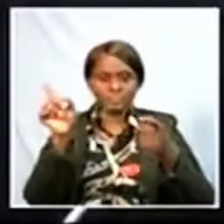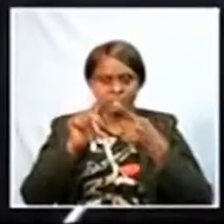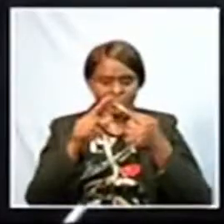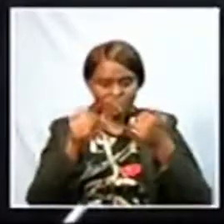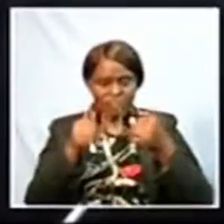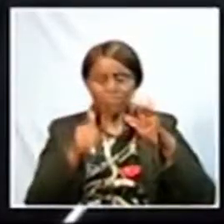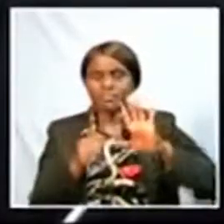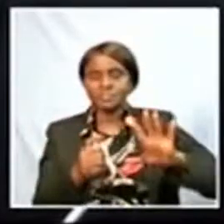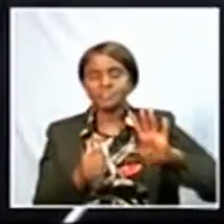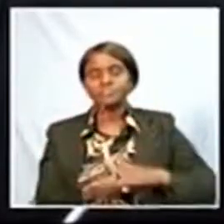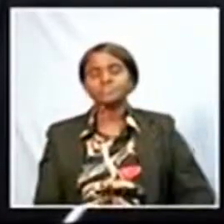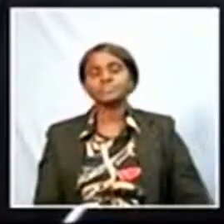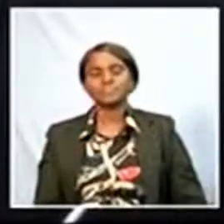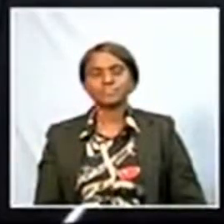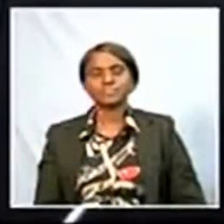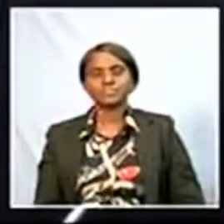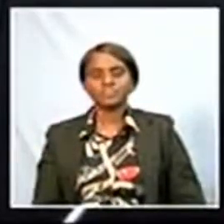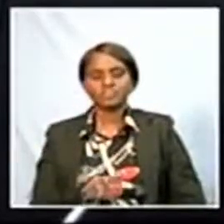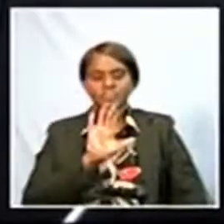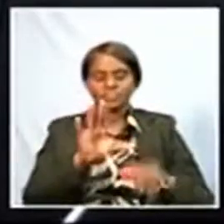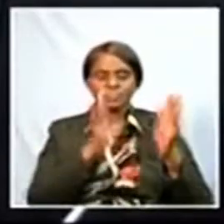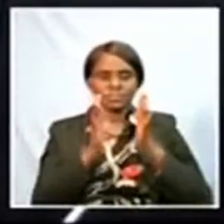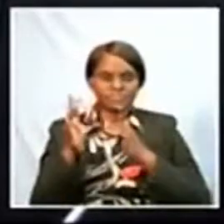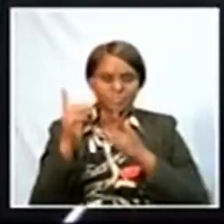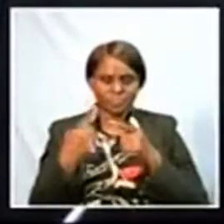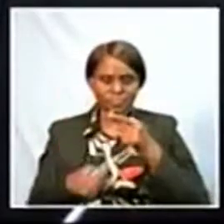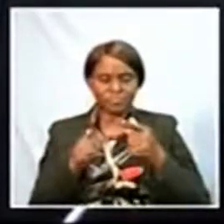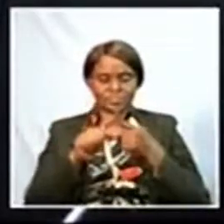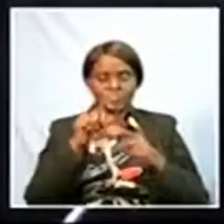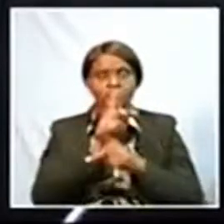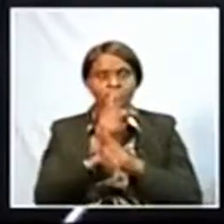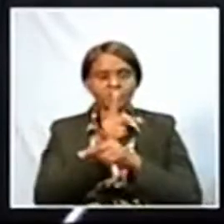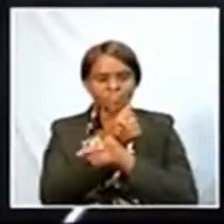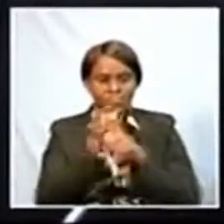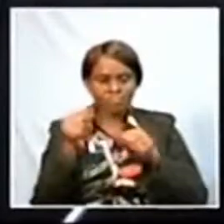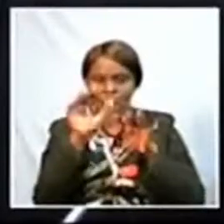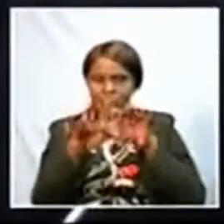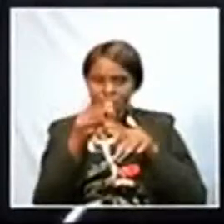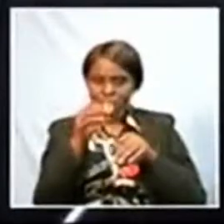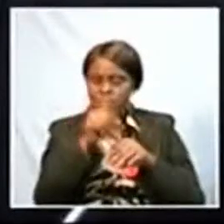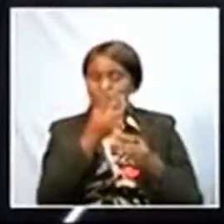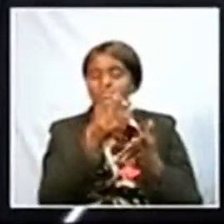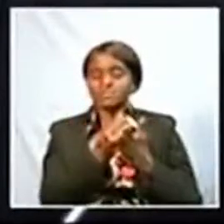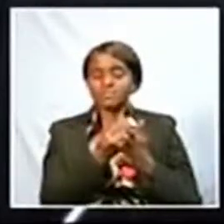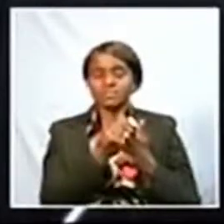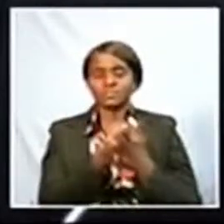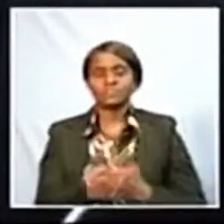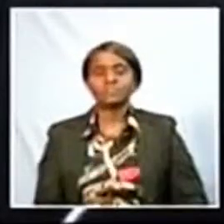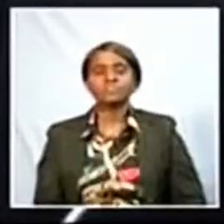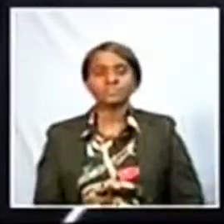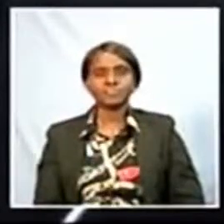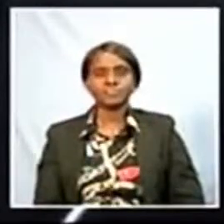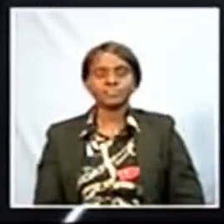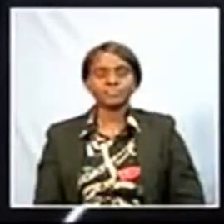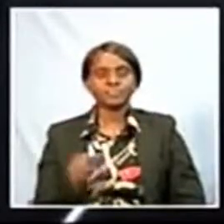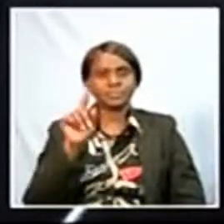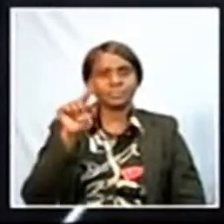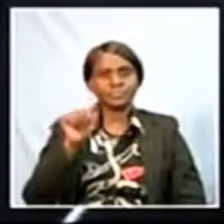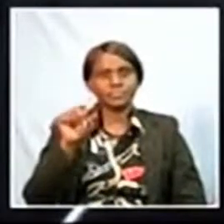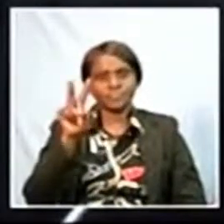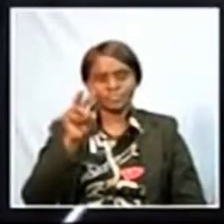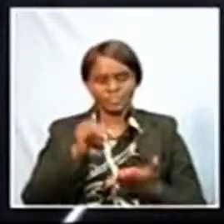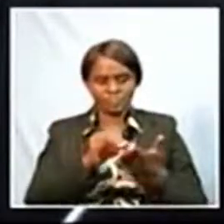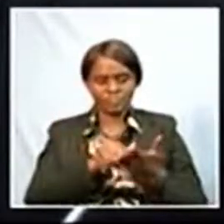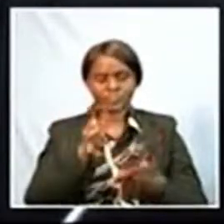running, what are your plans to secure the balance of the funding, which is 1.2